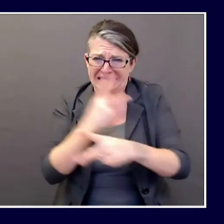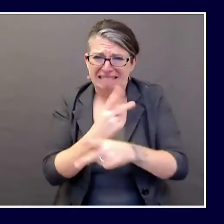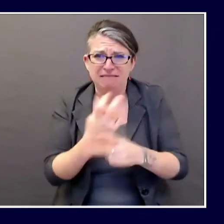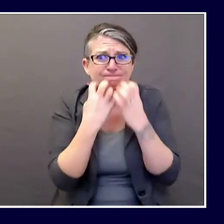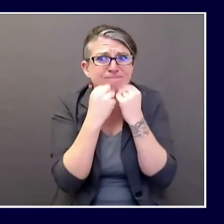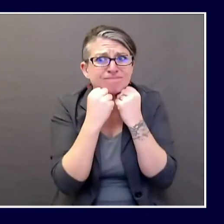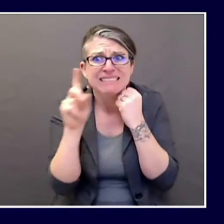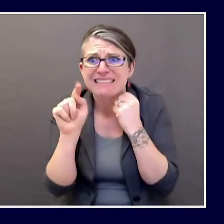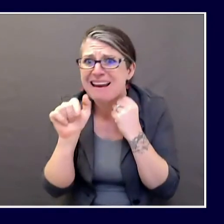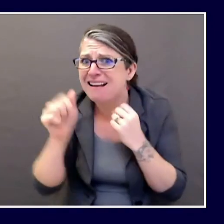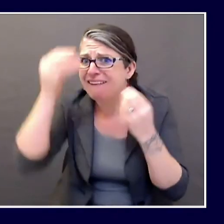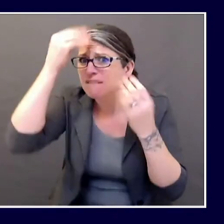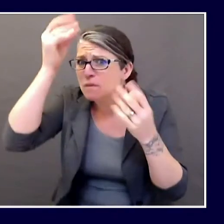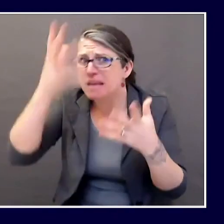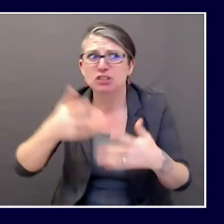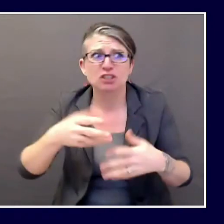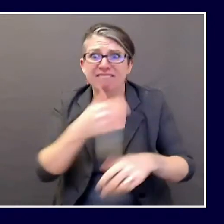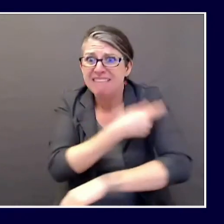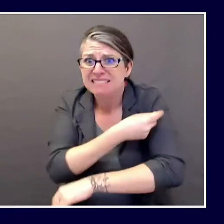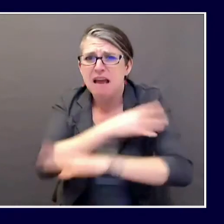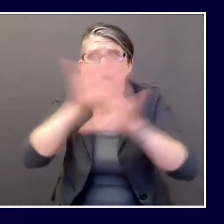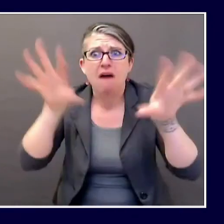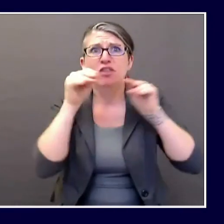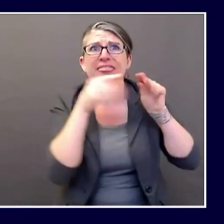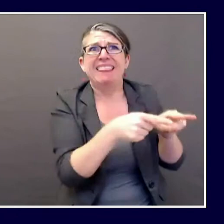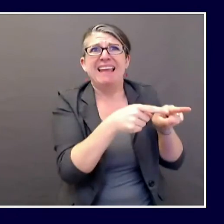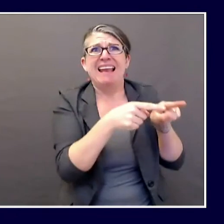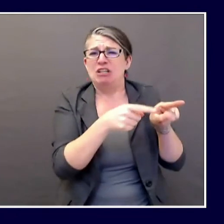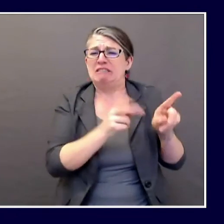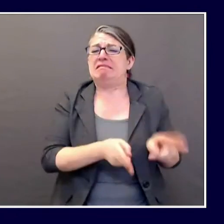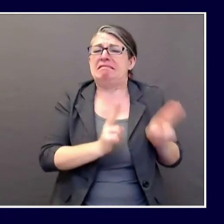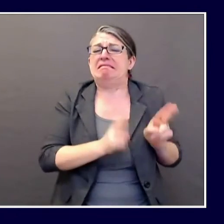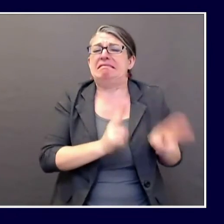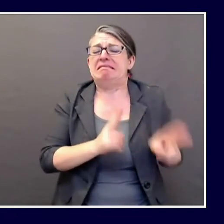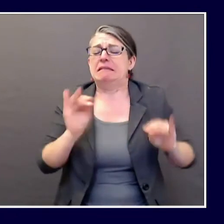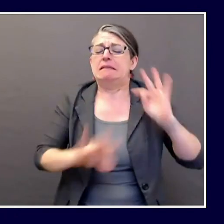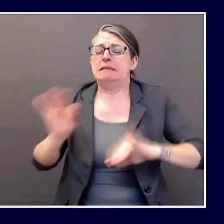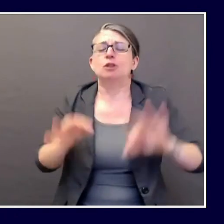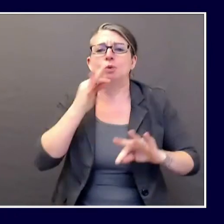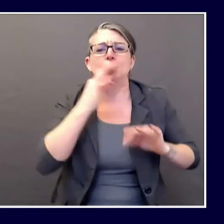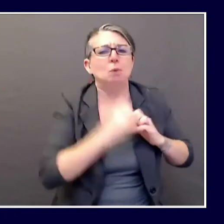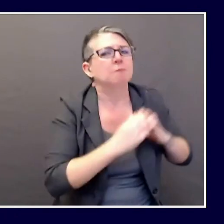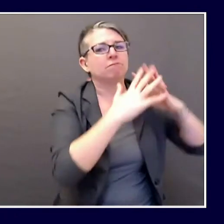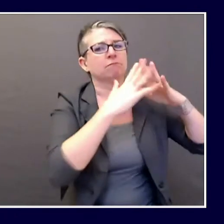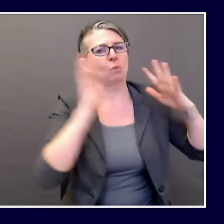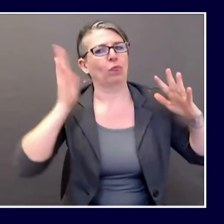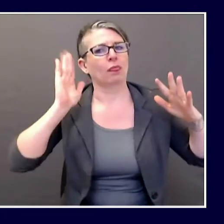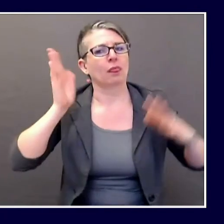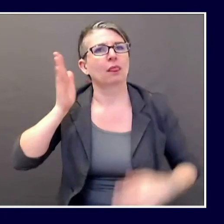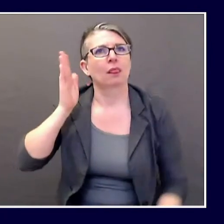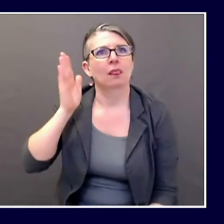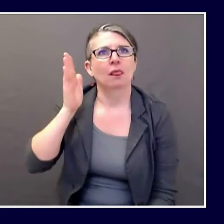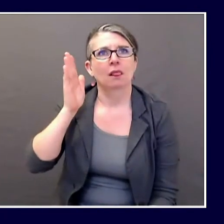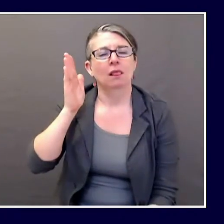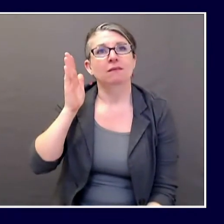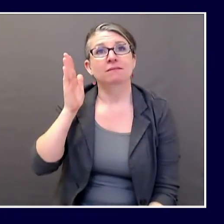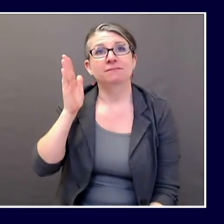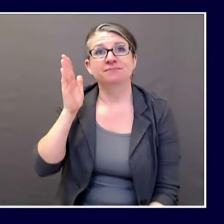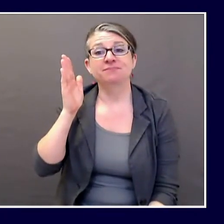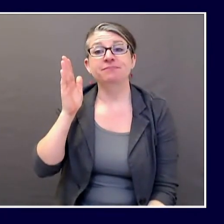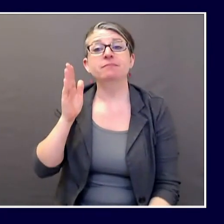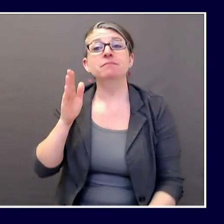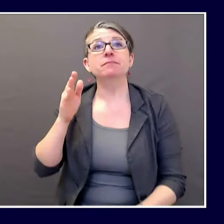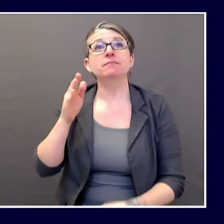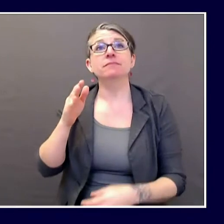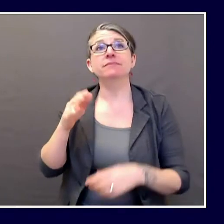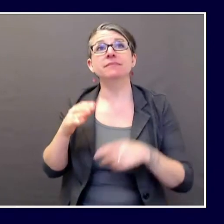People in Maine were being vaccinated yesterday, and they're being vaccinated today. The only thing that is affected by this is just